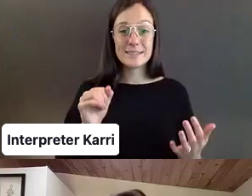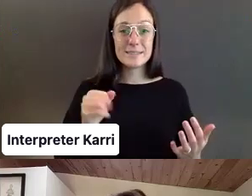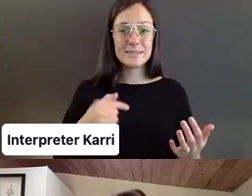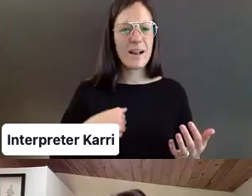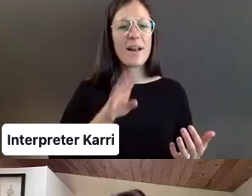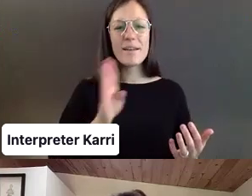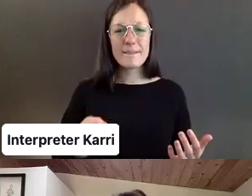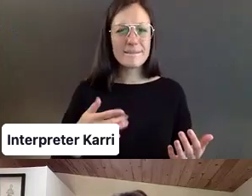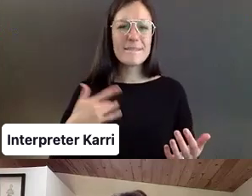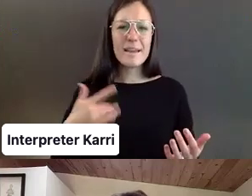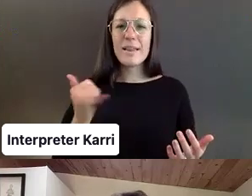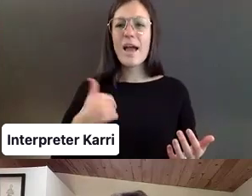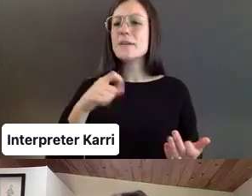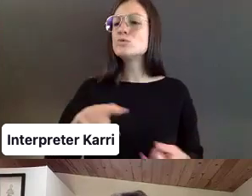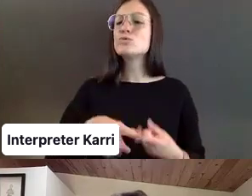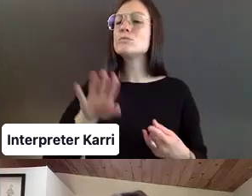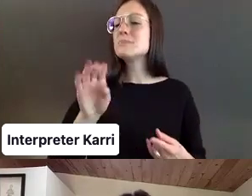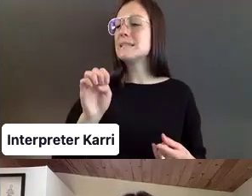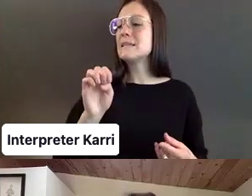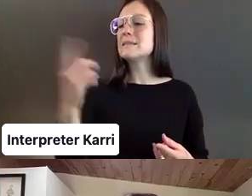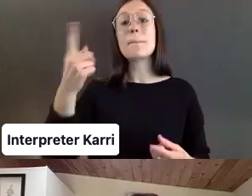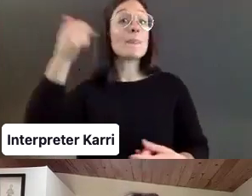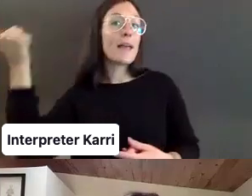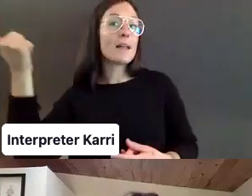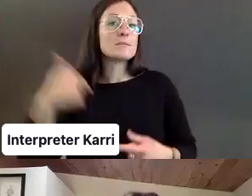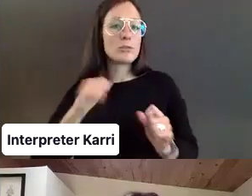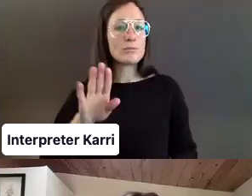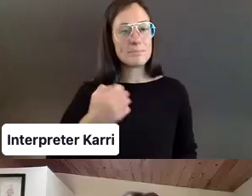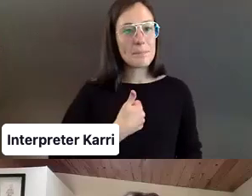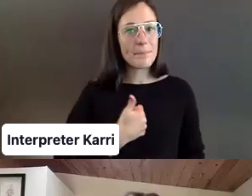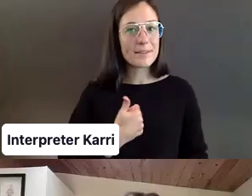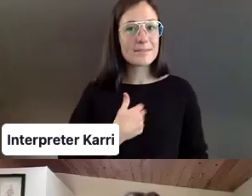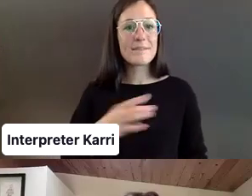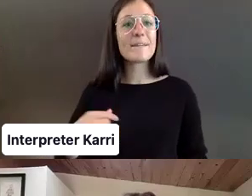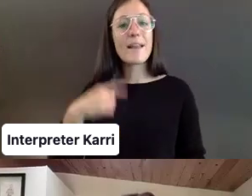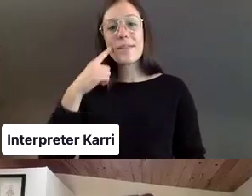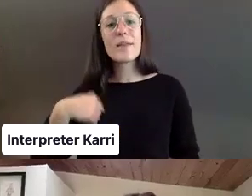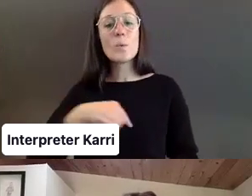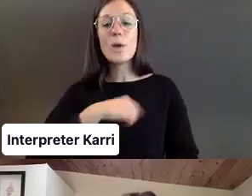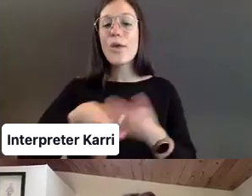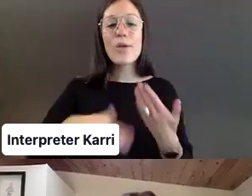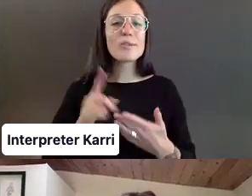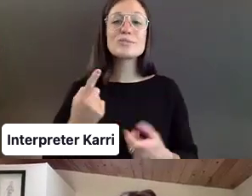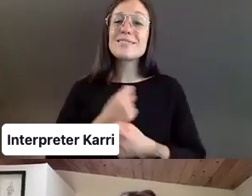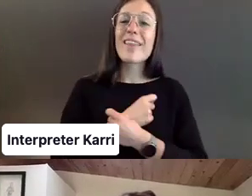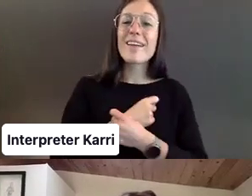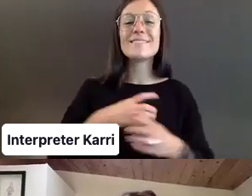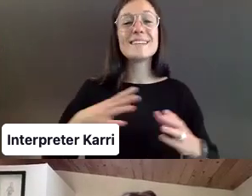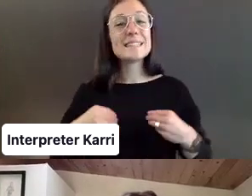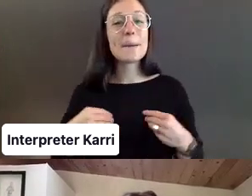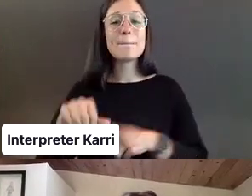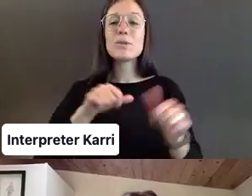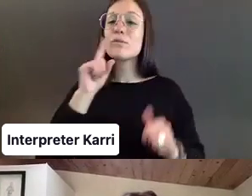felt like I had to be anything other than myself. And I feel like we've all just loved and accepted each other for who we